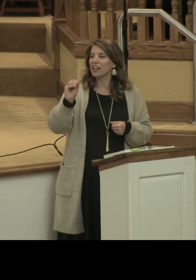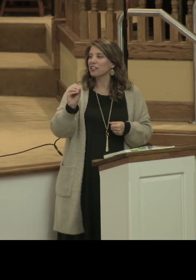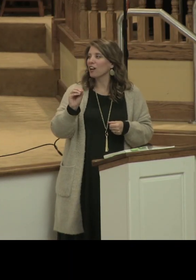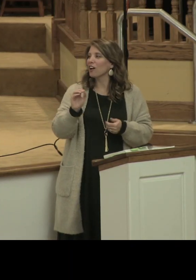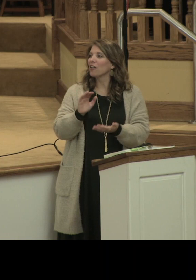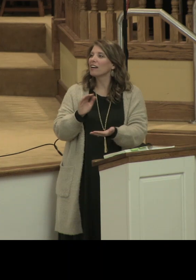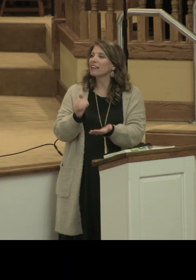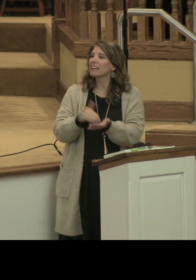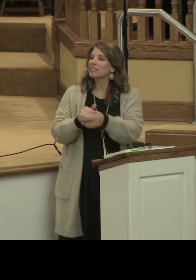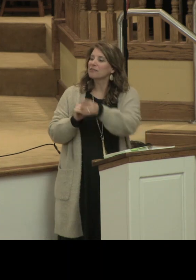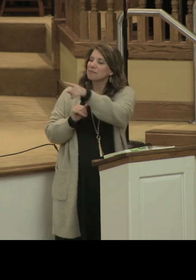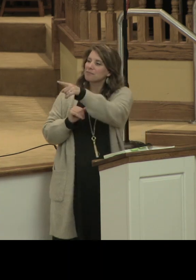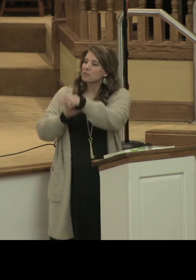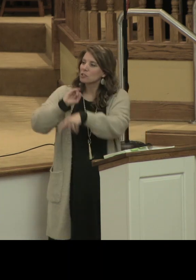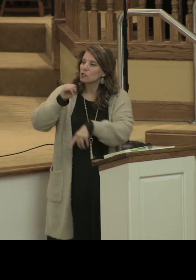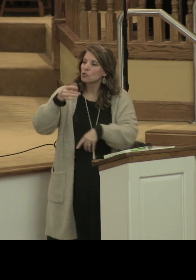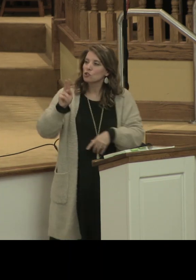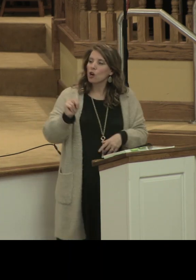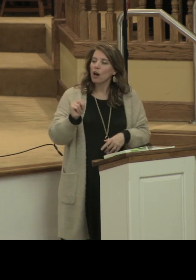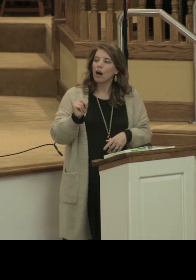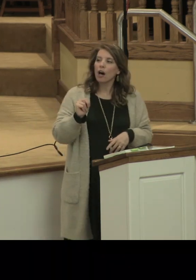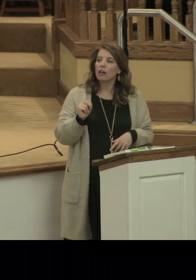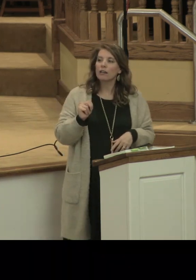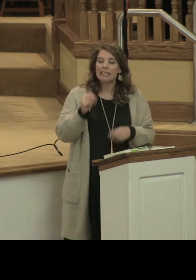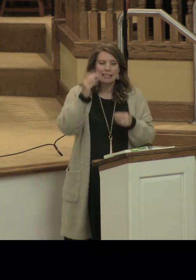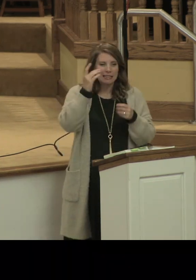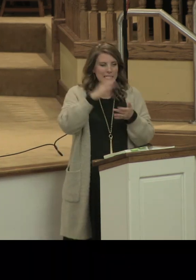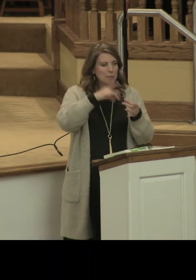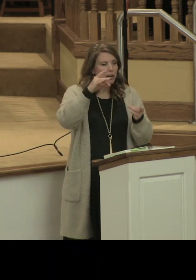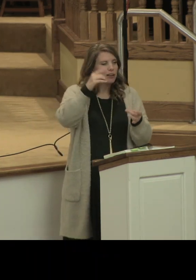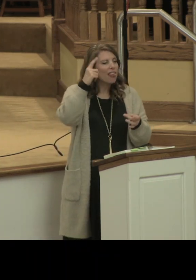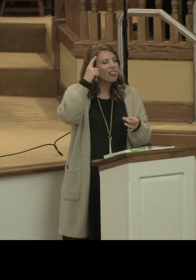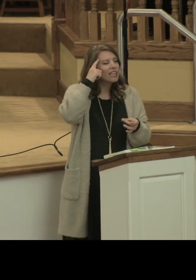John. The spirit of thinking of others.